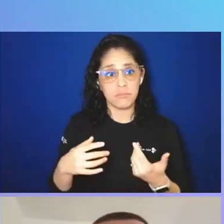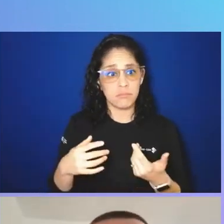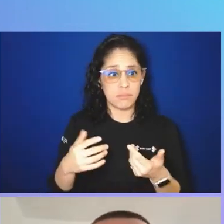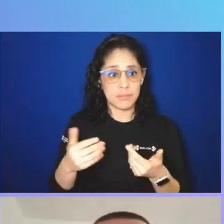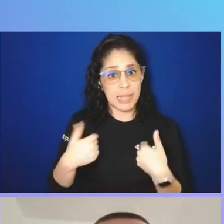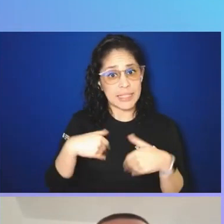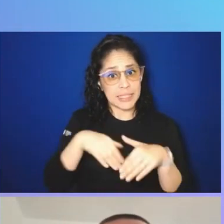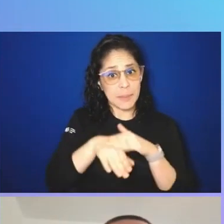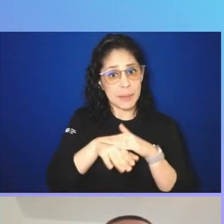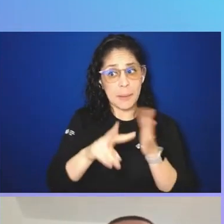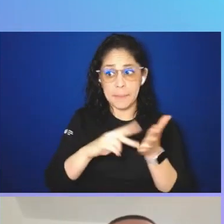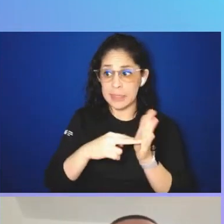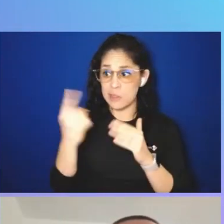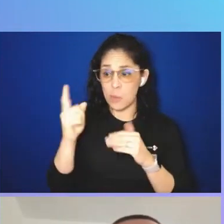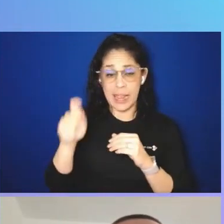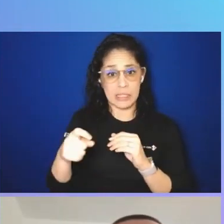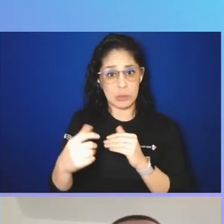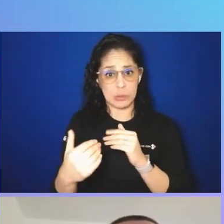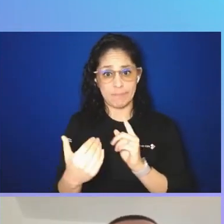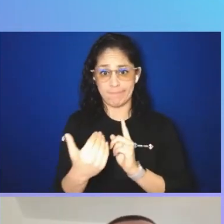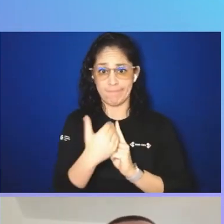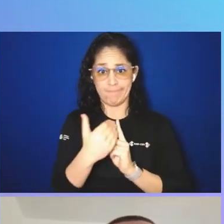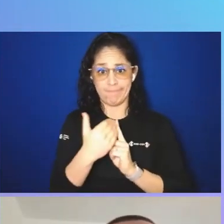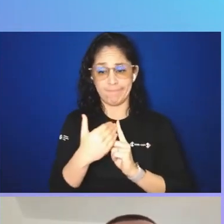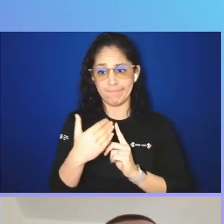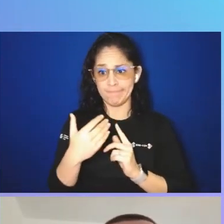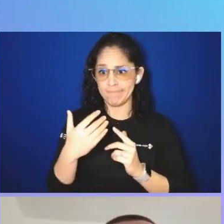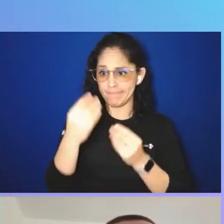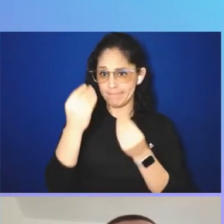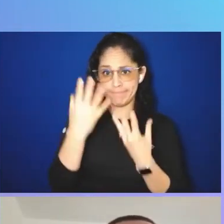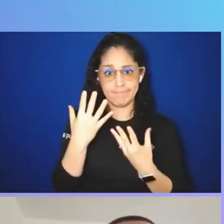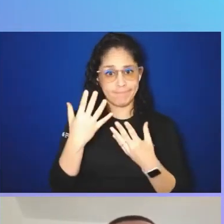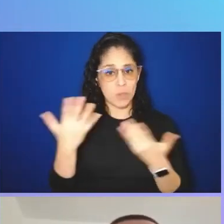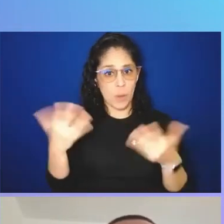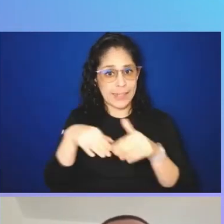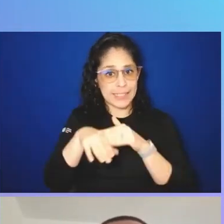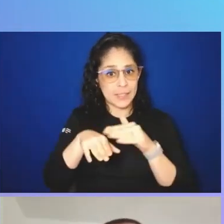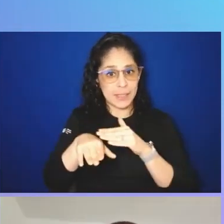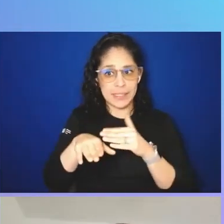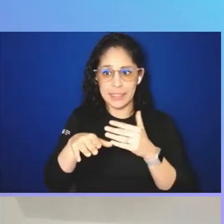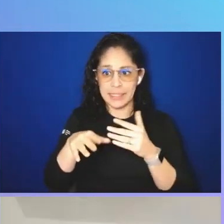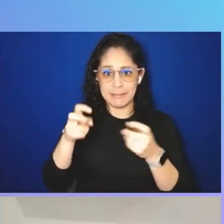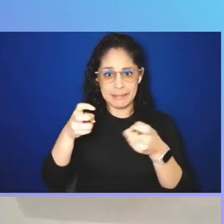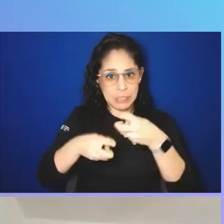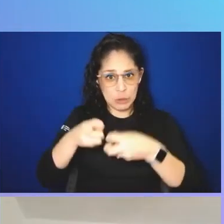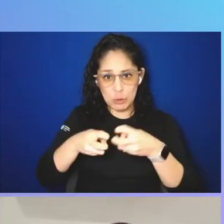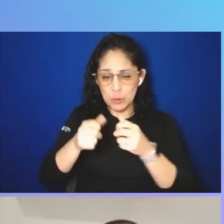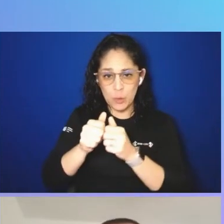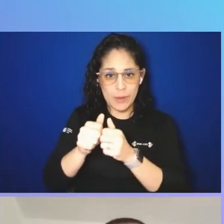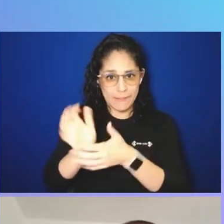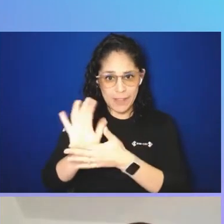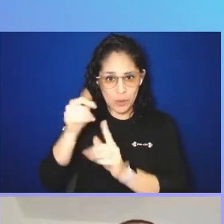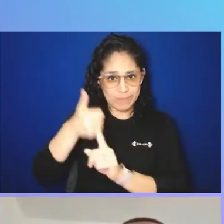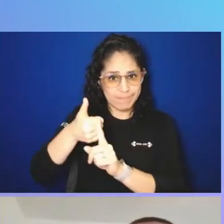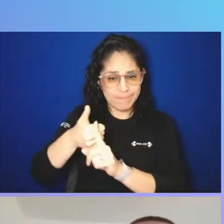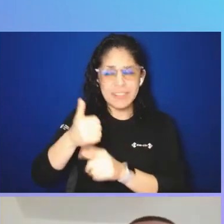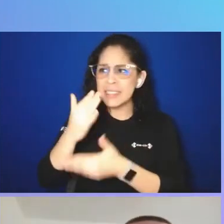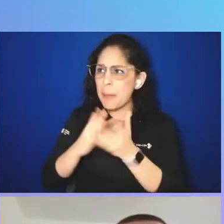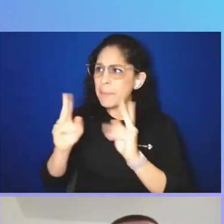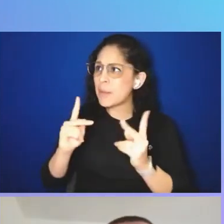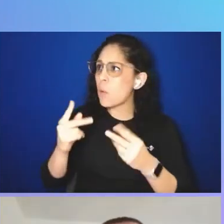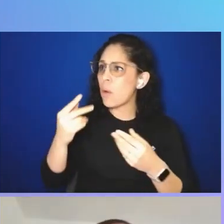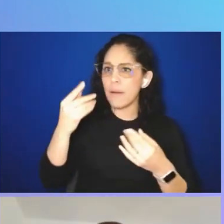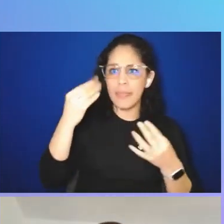me out by pointing out accessibility issues with the video itself. So people are always looking for this ironic thing. Oh, he's talking